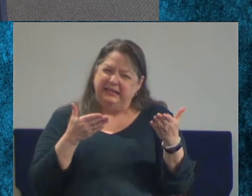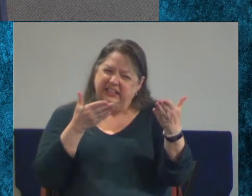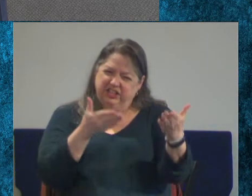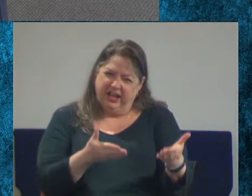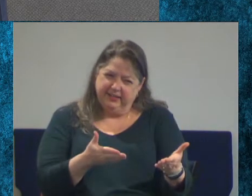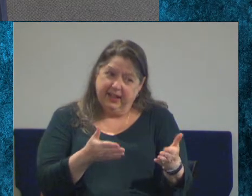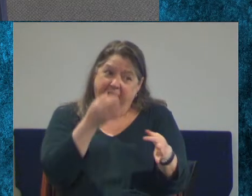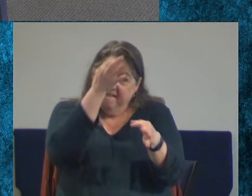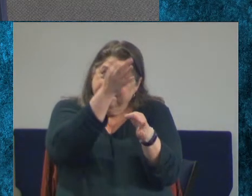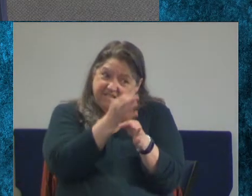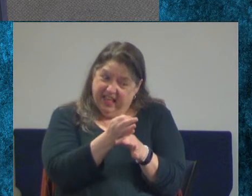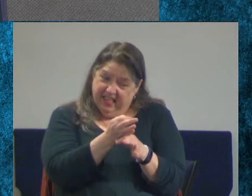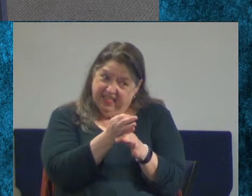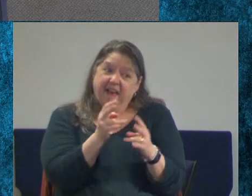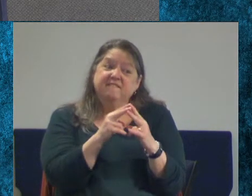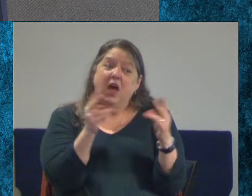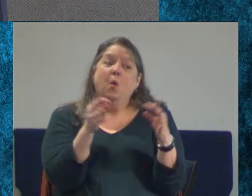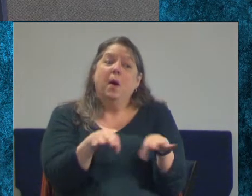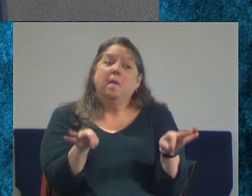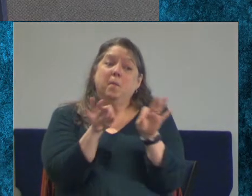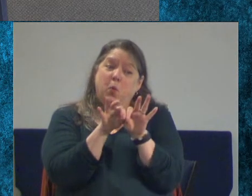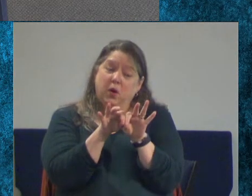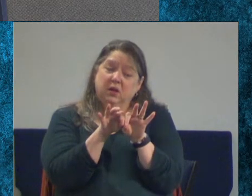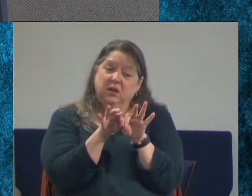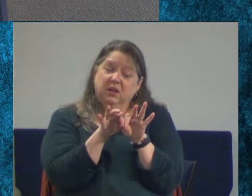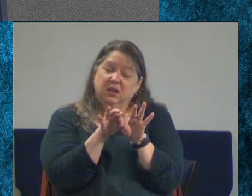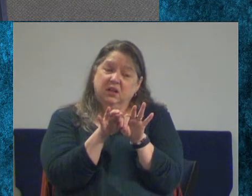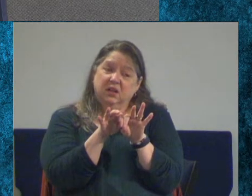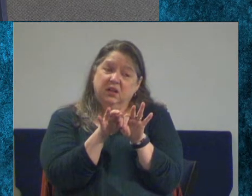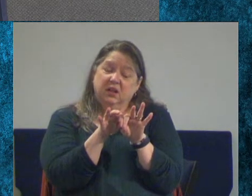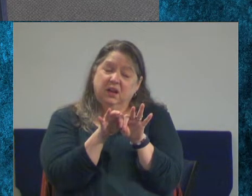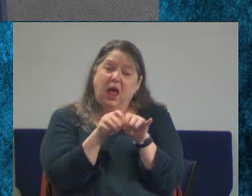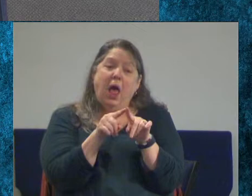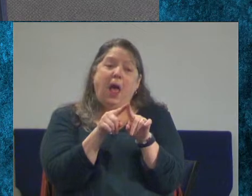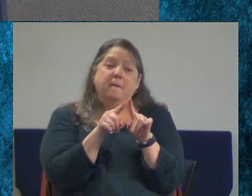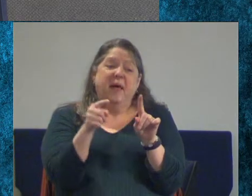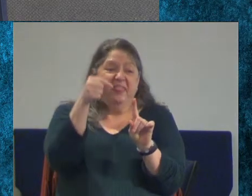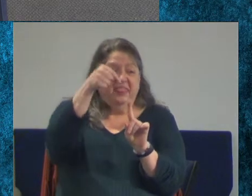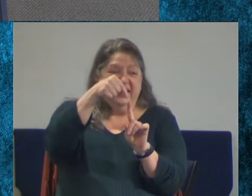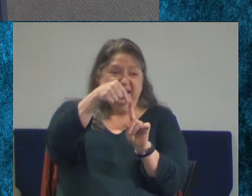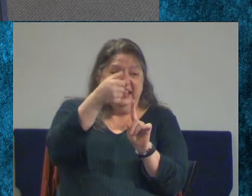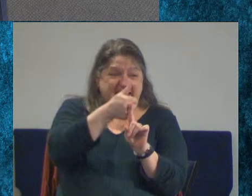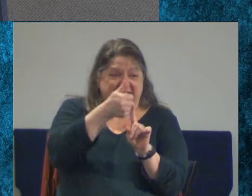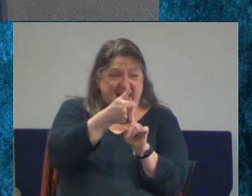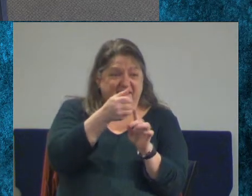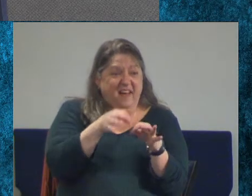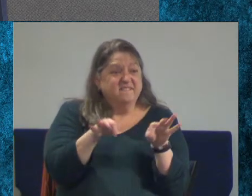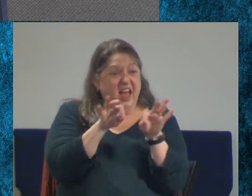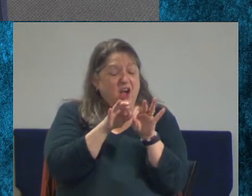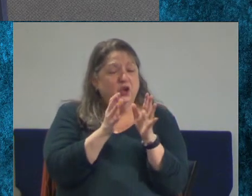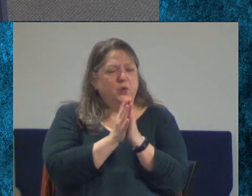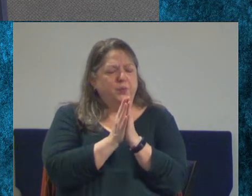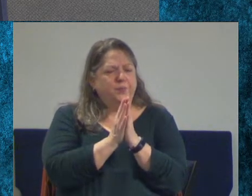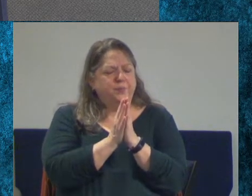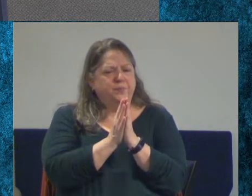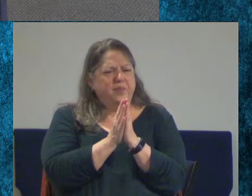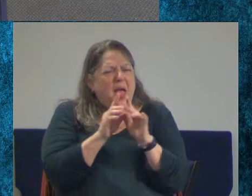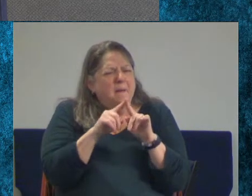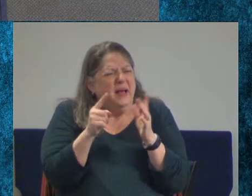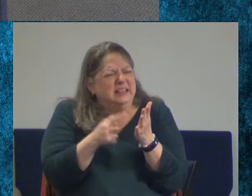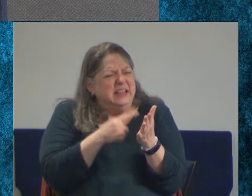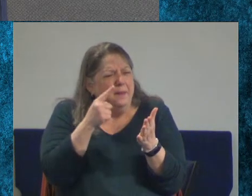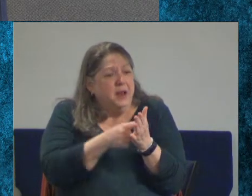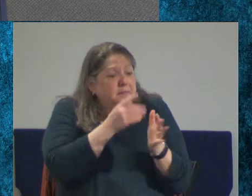a valuable object if the faith itself is to be valuable. Faith in the wrong object is